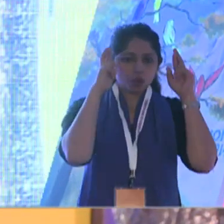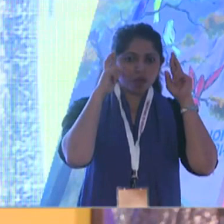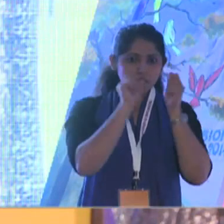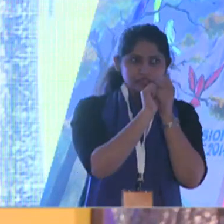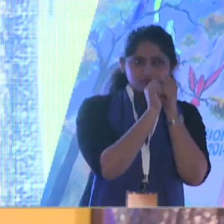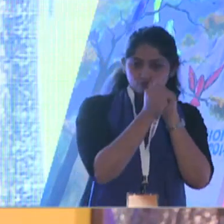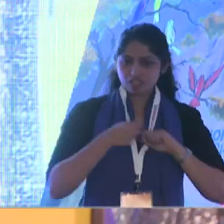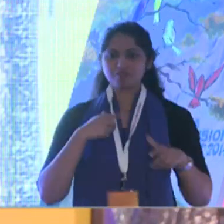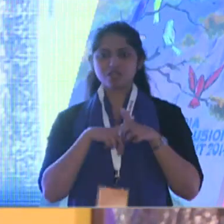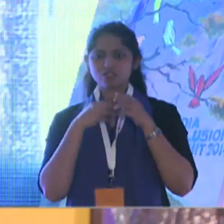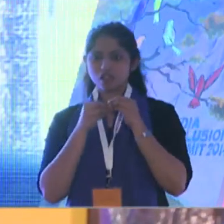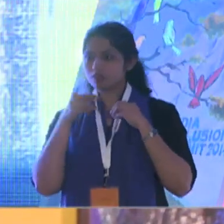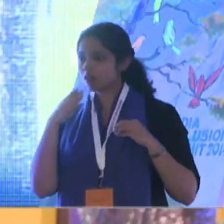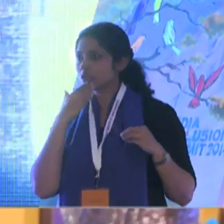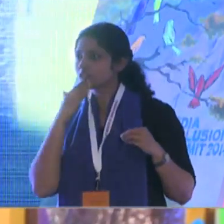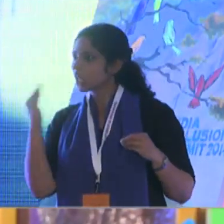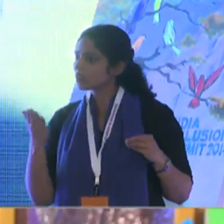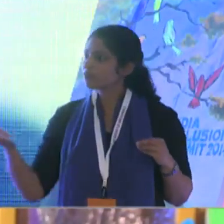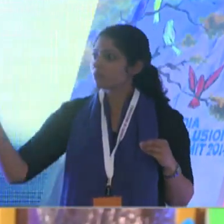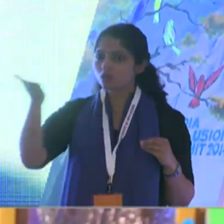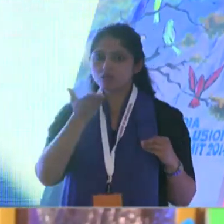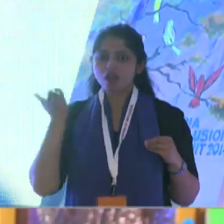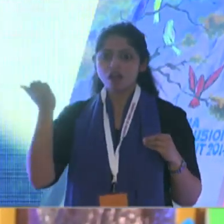around, I will thank you for it, Feroz.